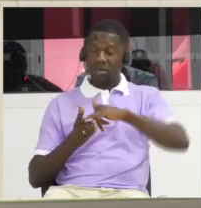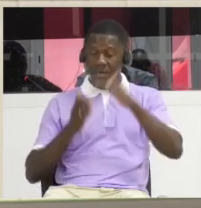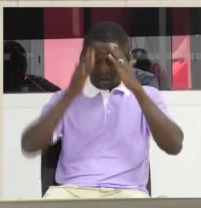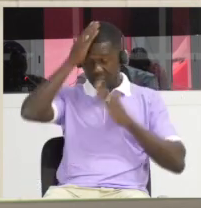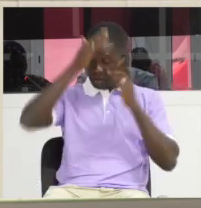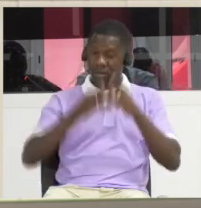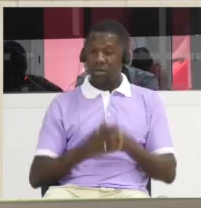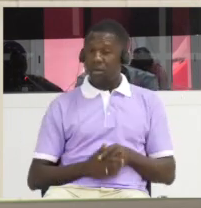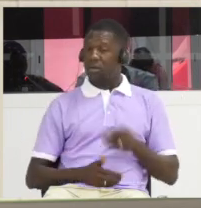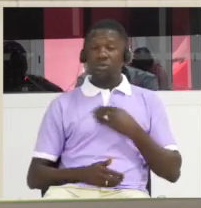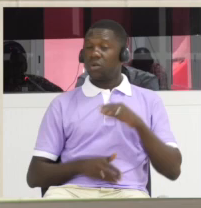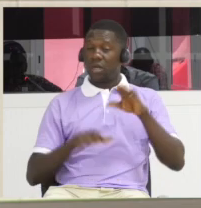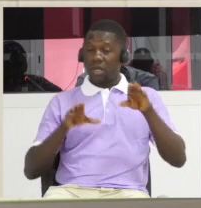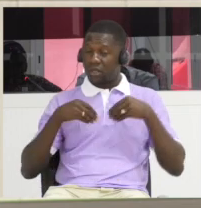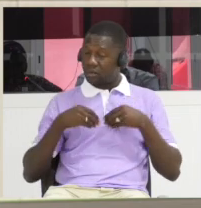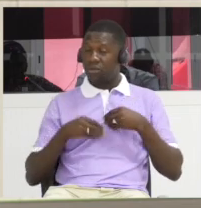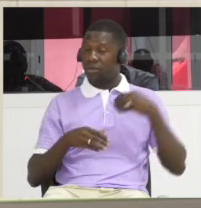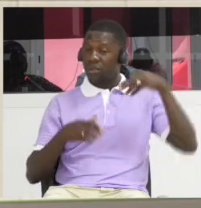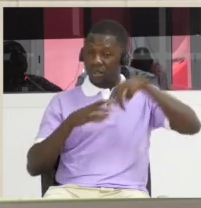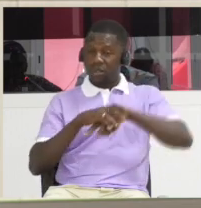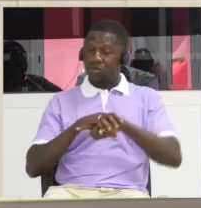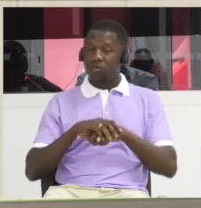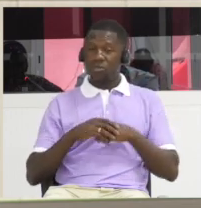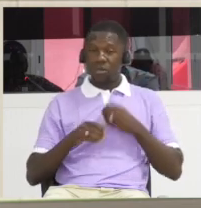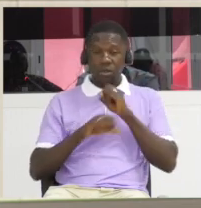he should not have been allowed in, much less to address